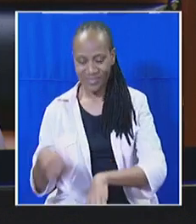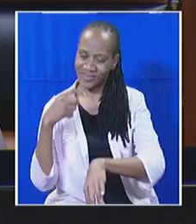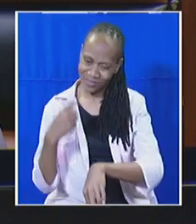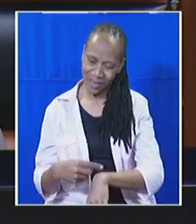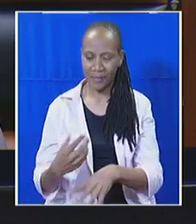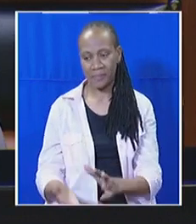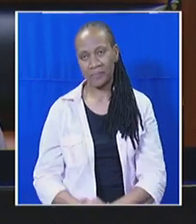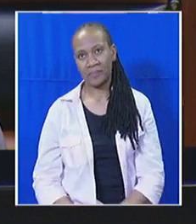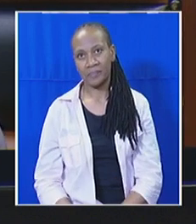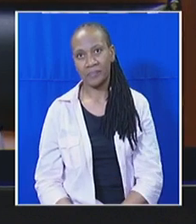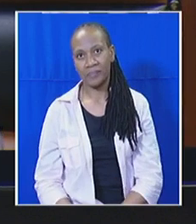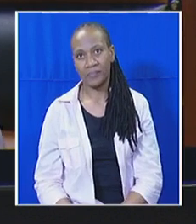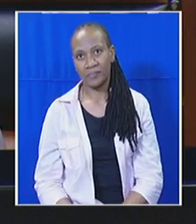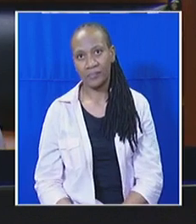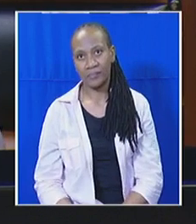time.